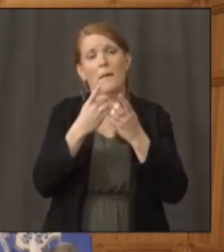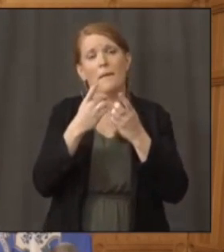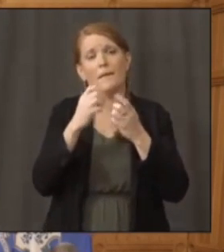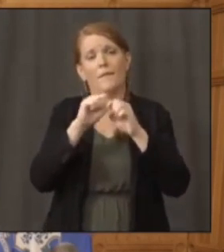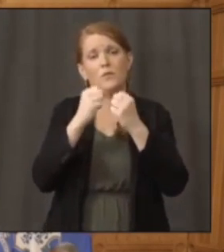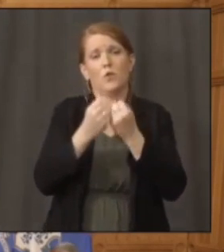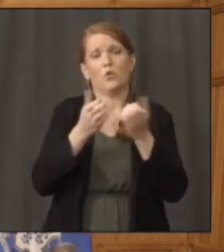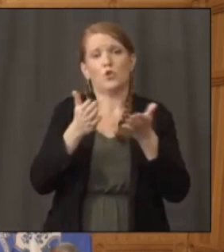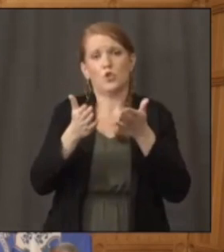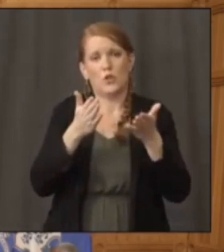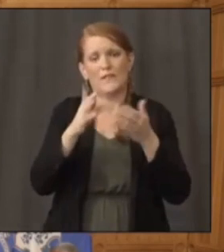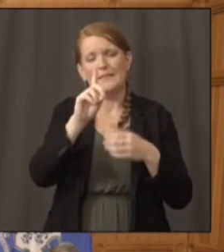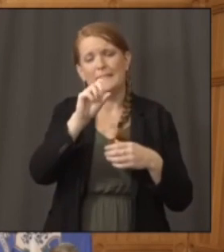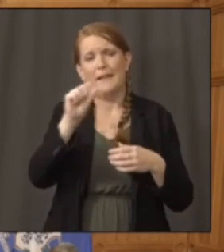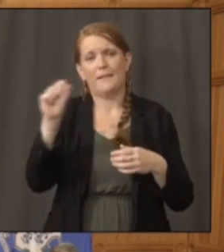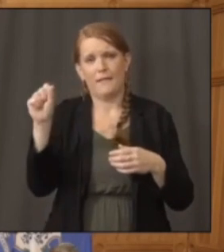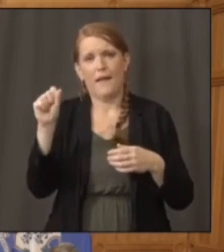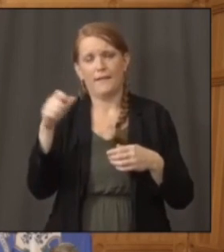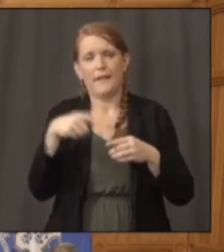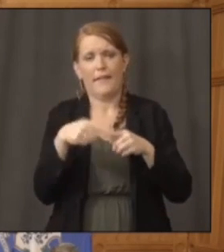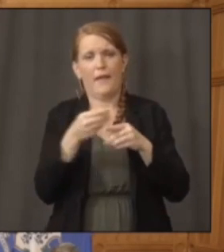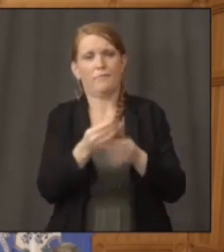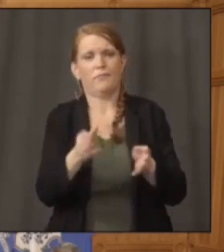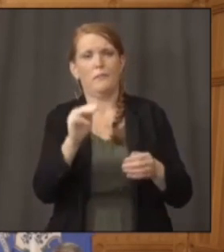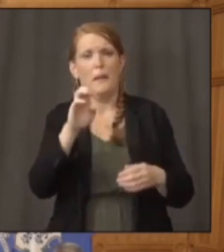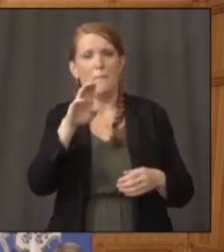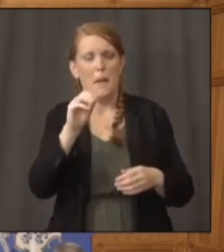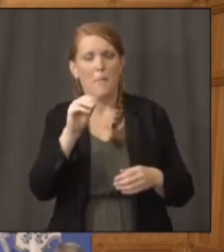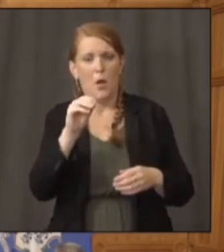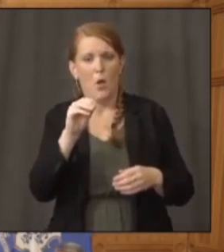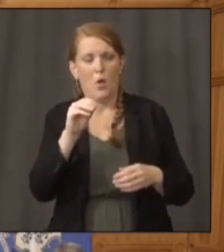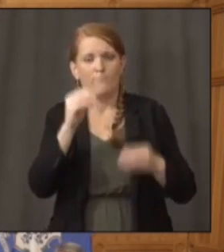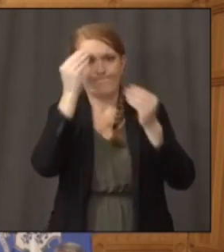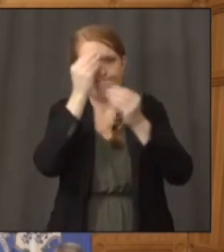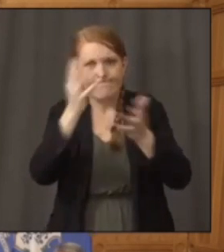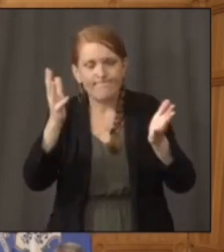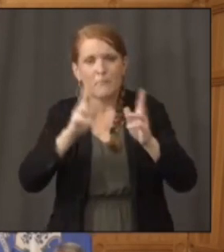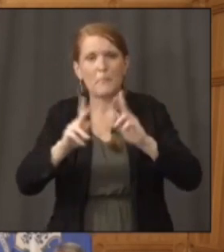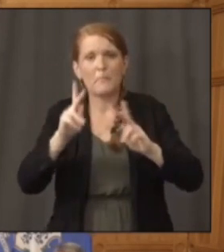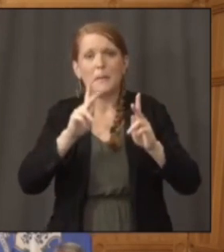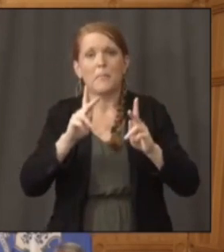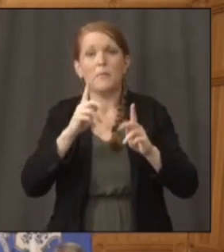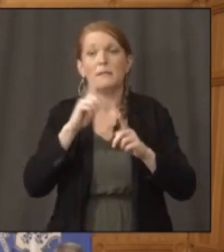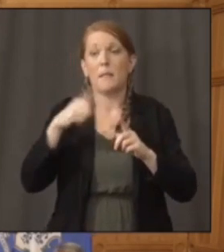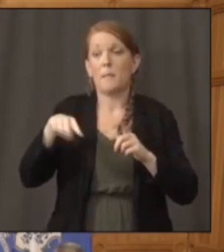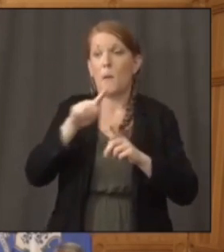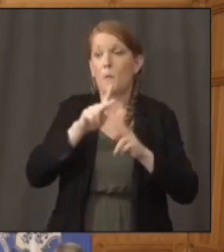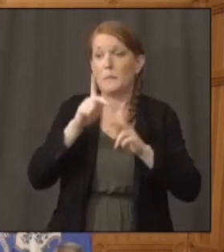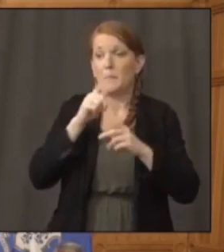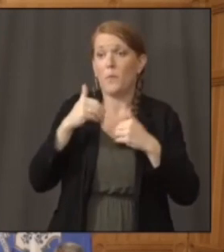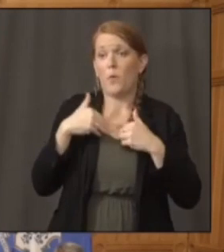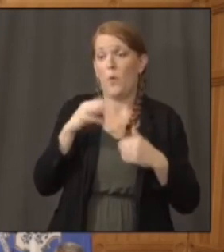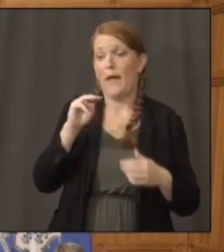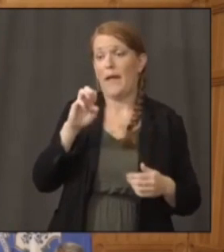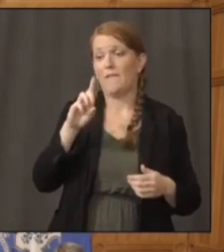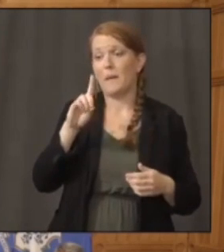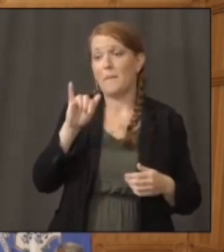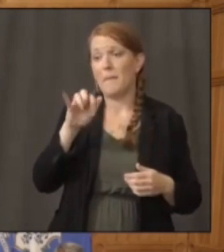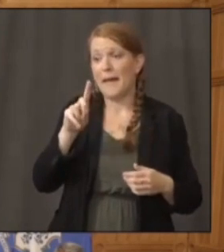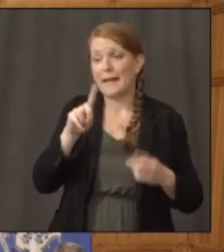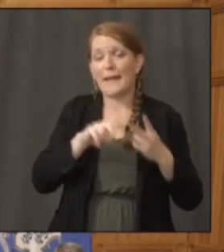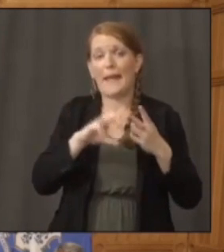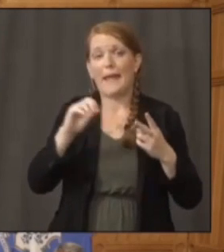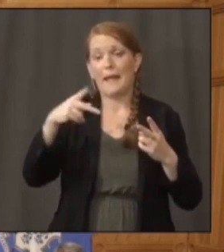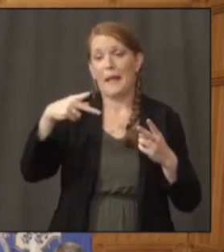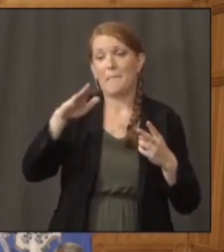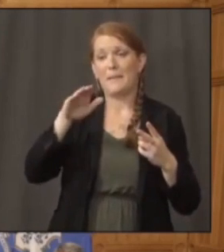that it's not going to be distributing PPE any longer to Medicaid recipients and PCAs. Why